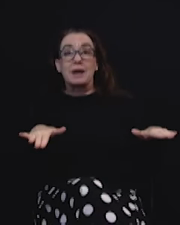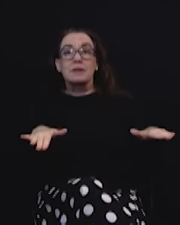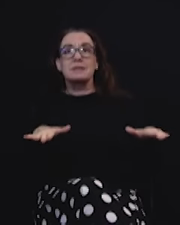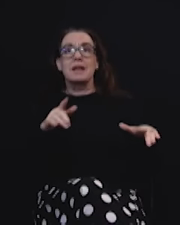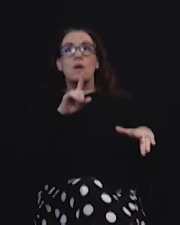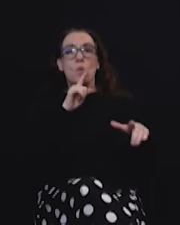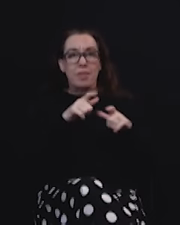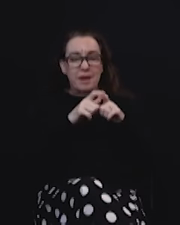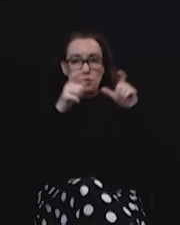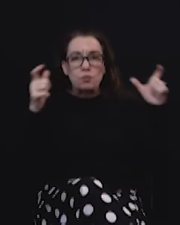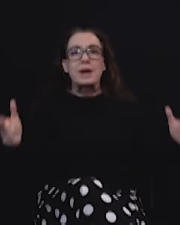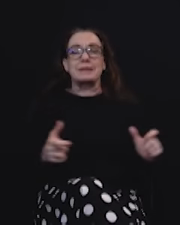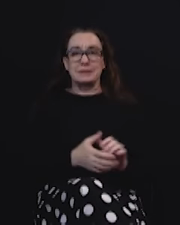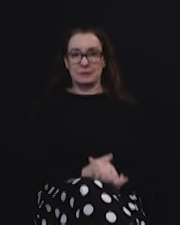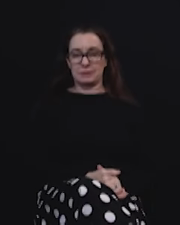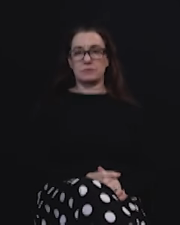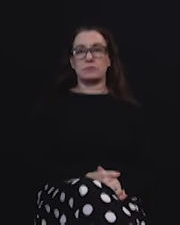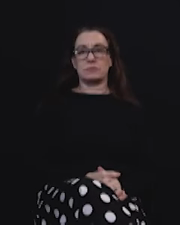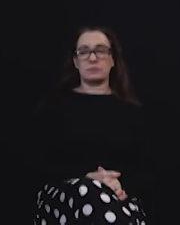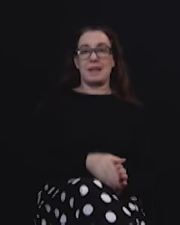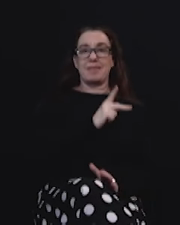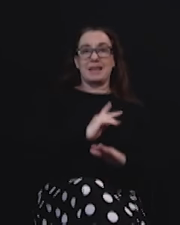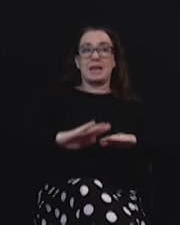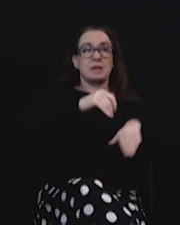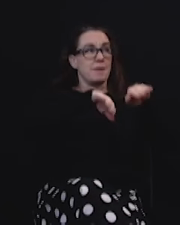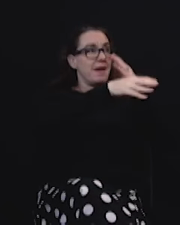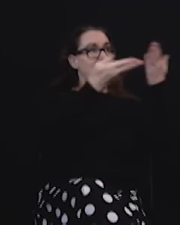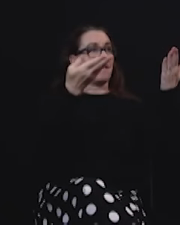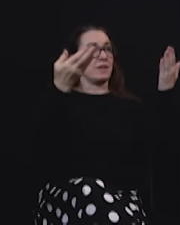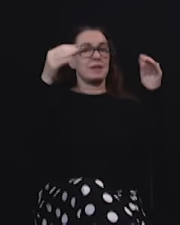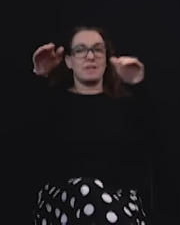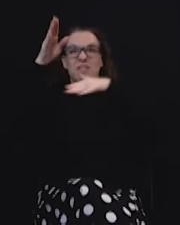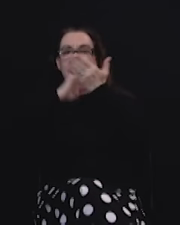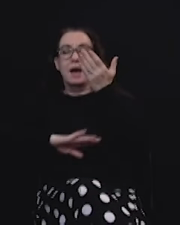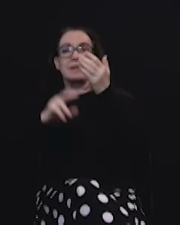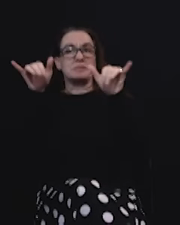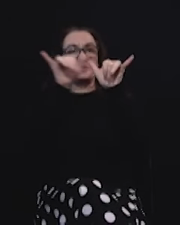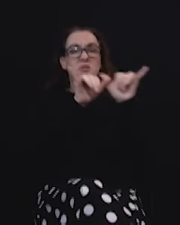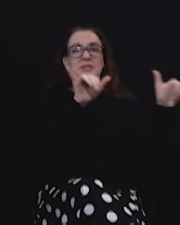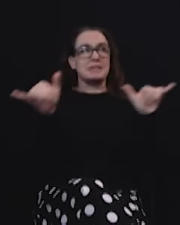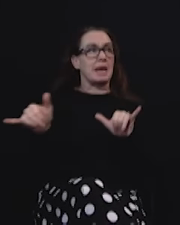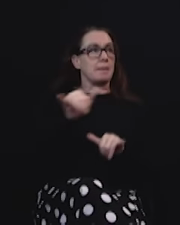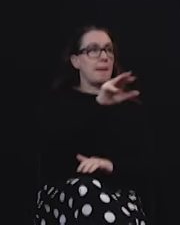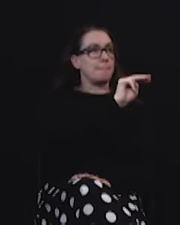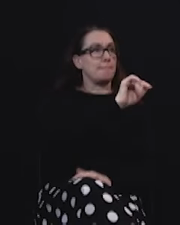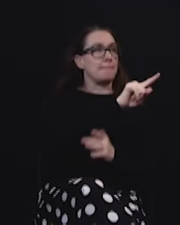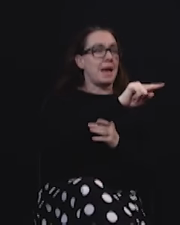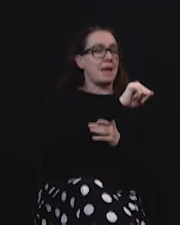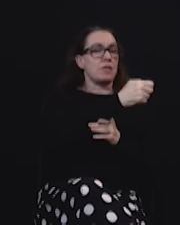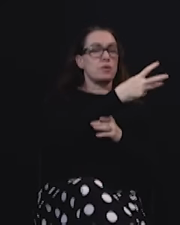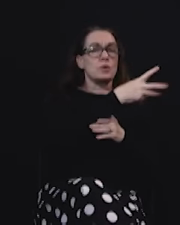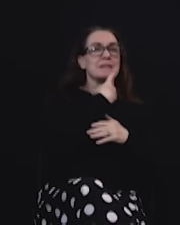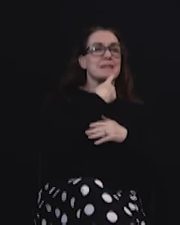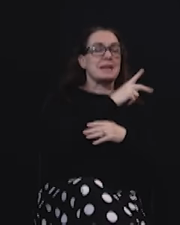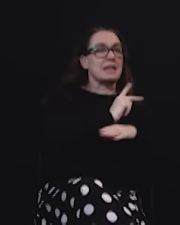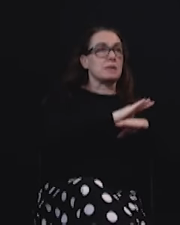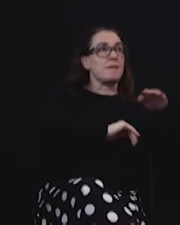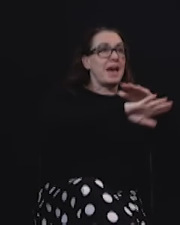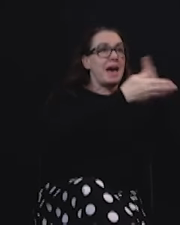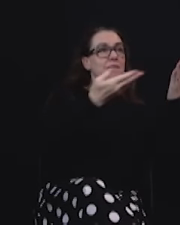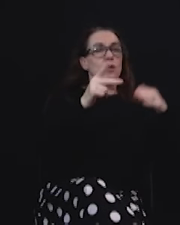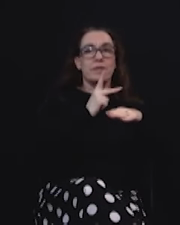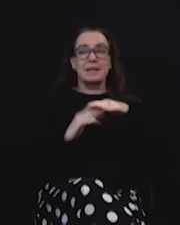greatest in the kingdom of heaven. Kingdom of heaven, kingdom of God are the same thing. Matthew uses the term kingdom of heaven. The other gospel writers use the